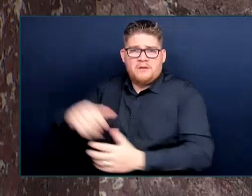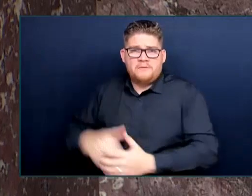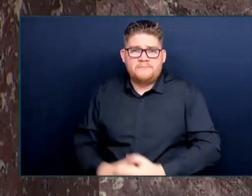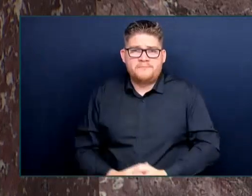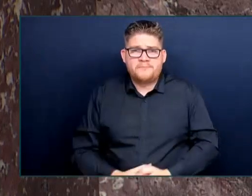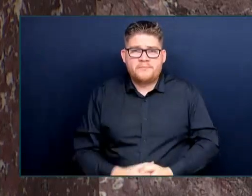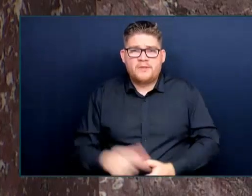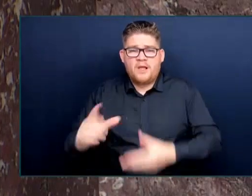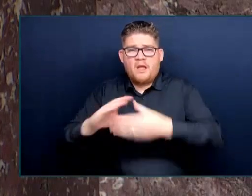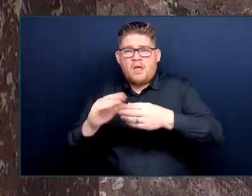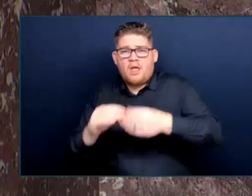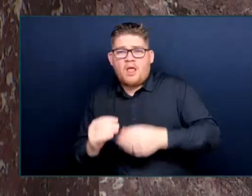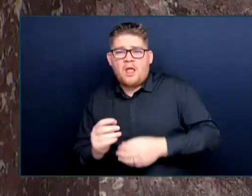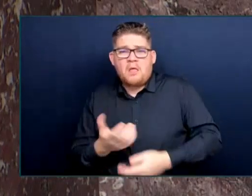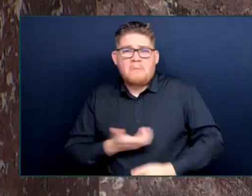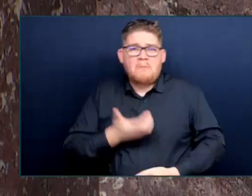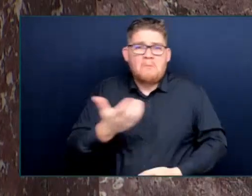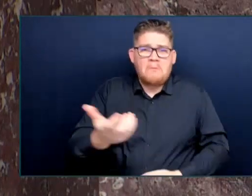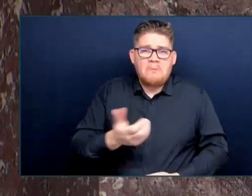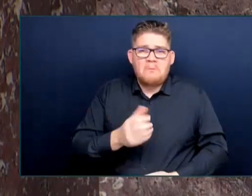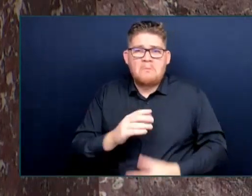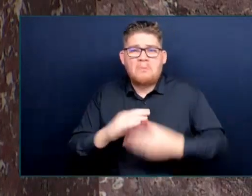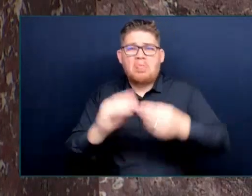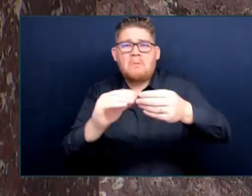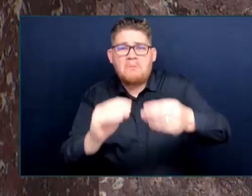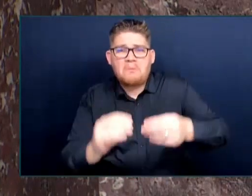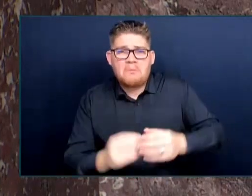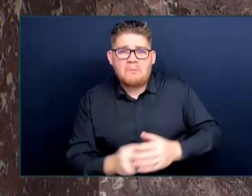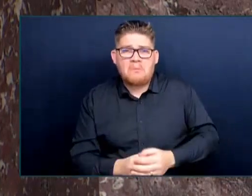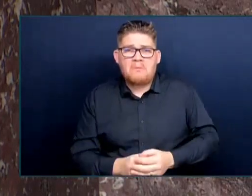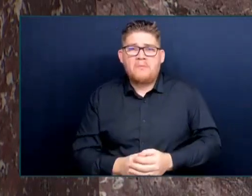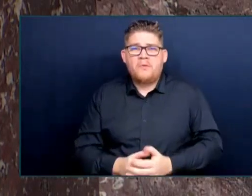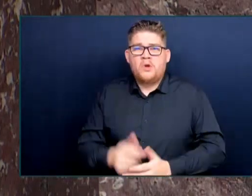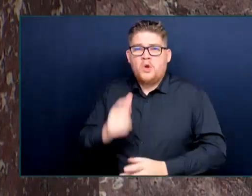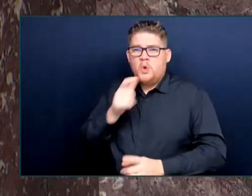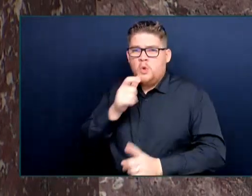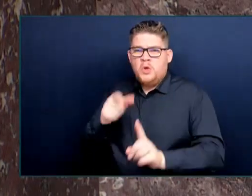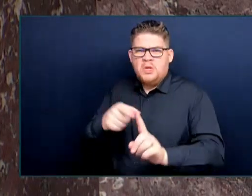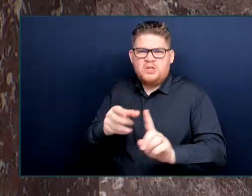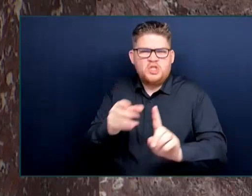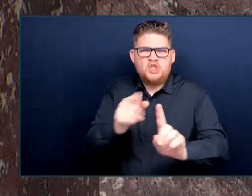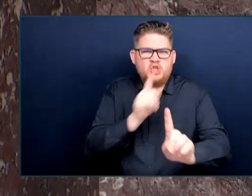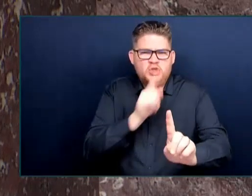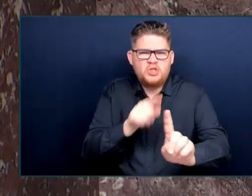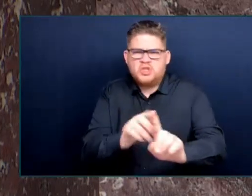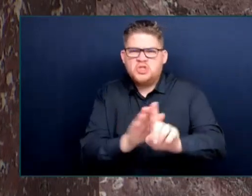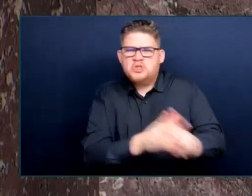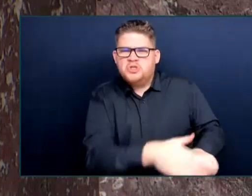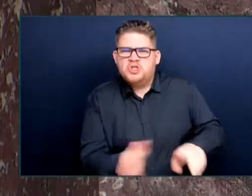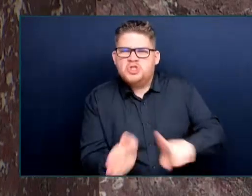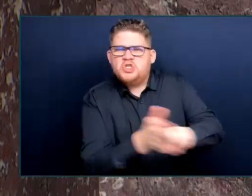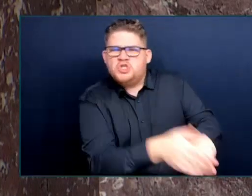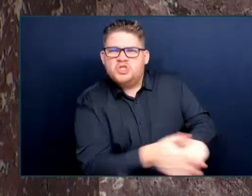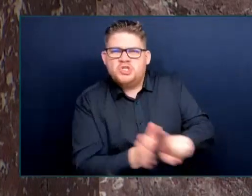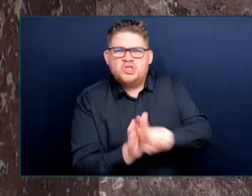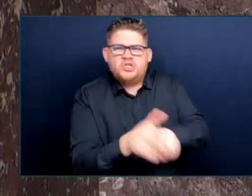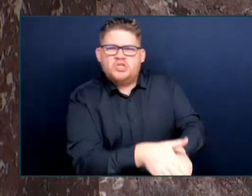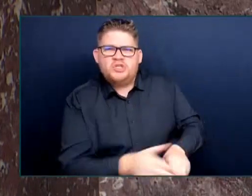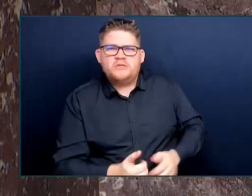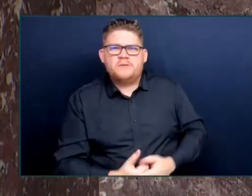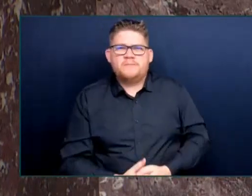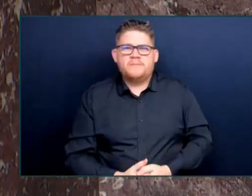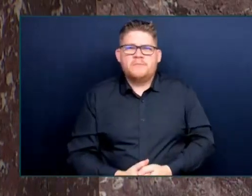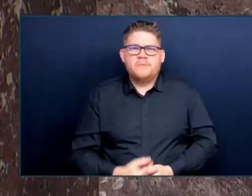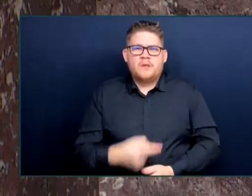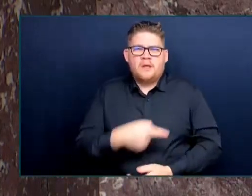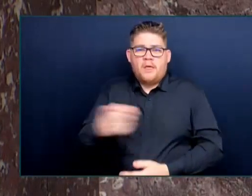professionals while protecting employment of administration accused and then convicted of something as egregious as sexual